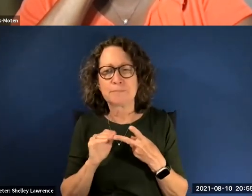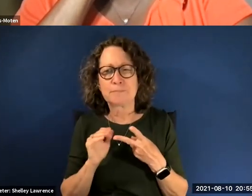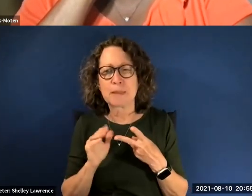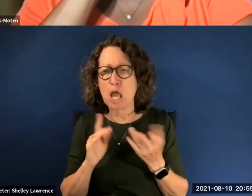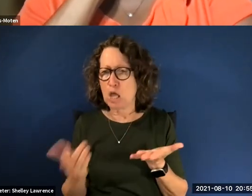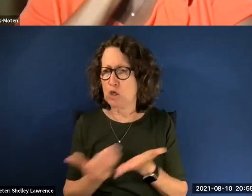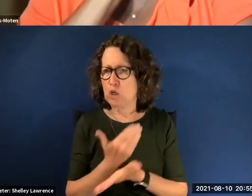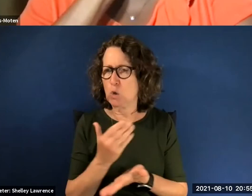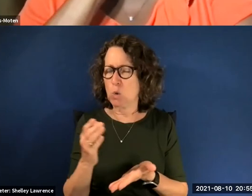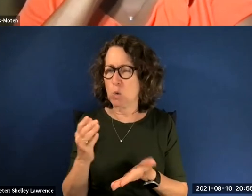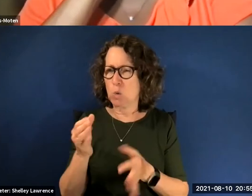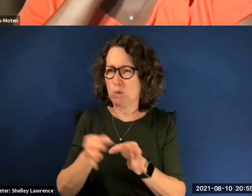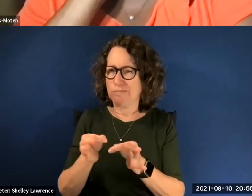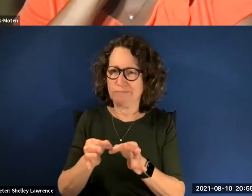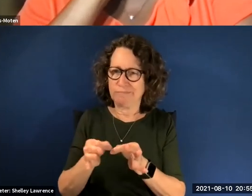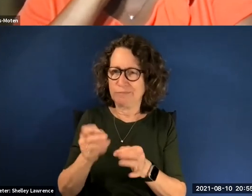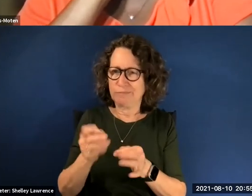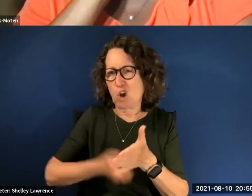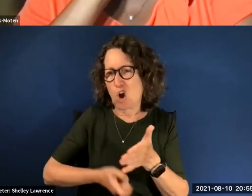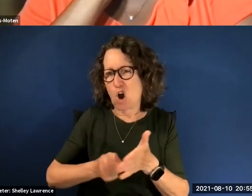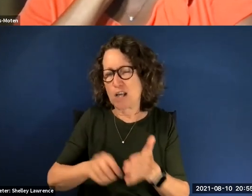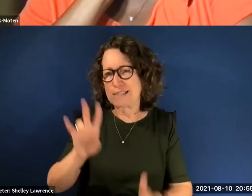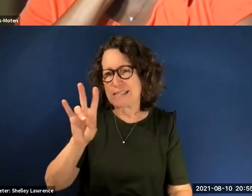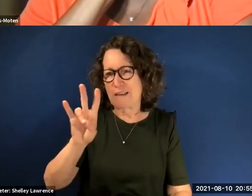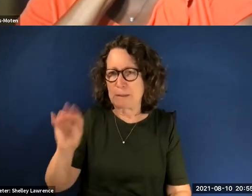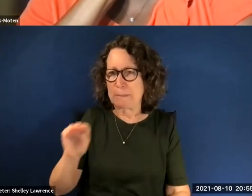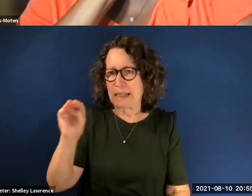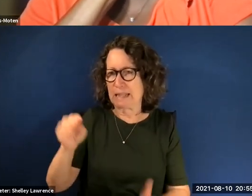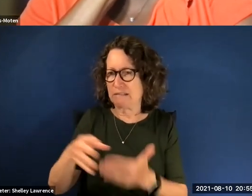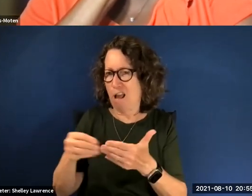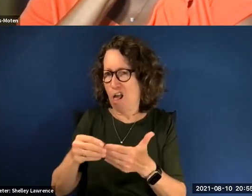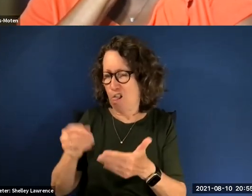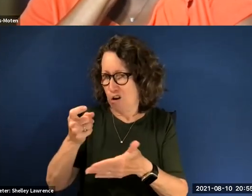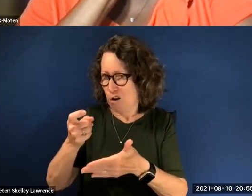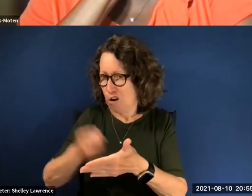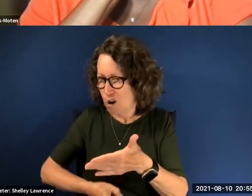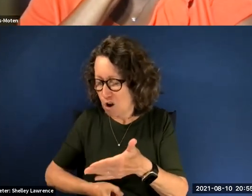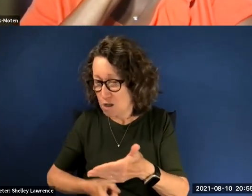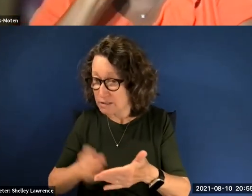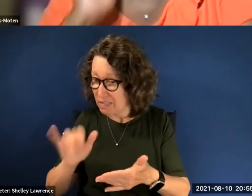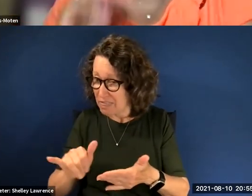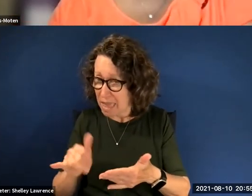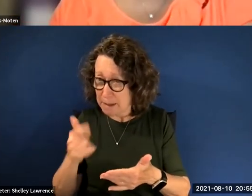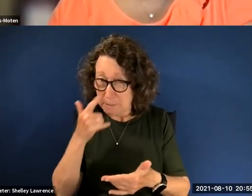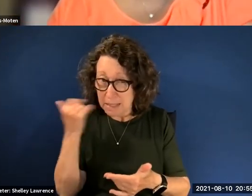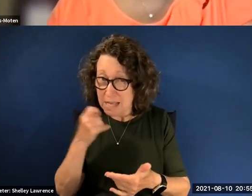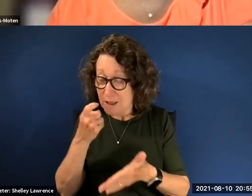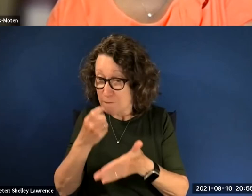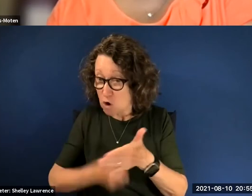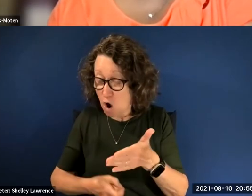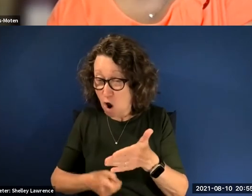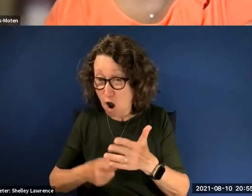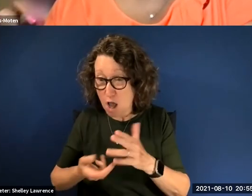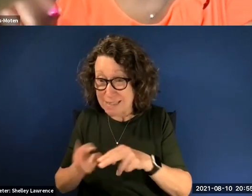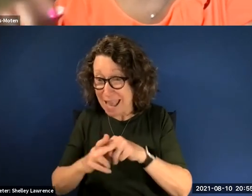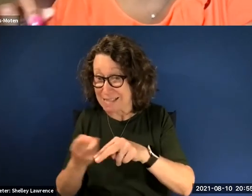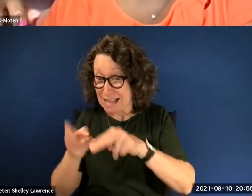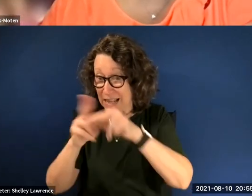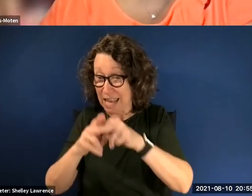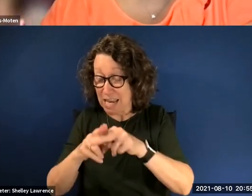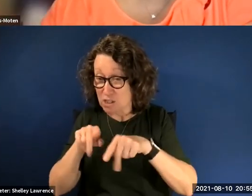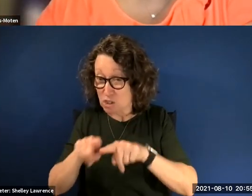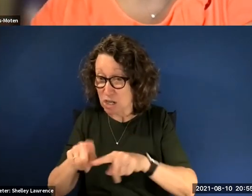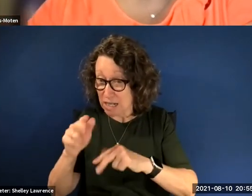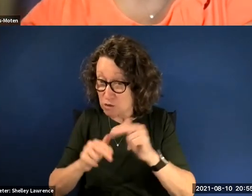new estimate, the $7 million estimate, is that mainly because of cost escalation in